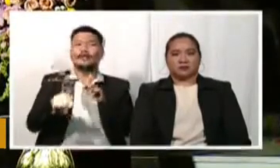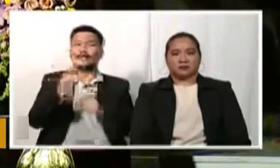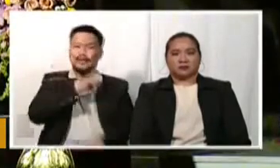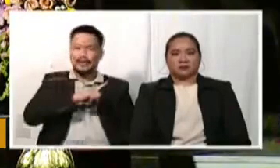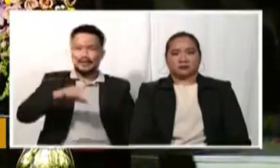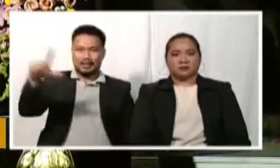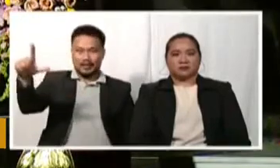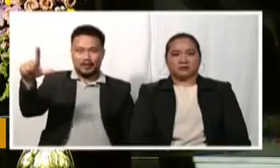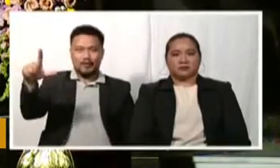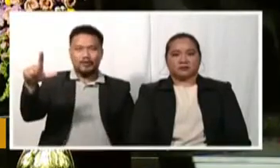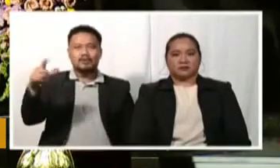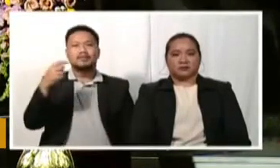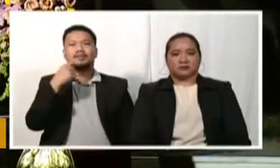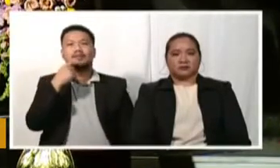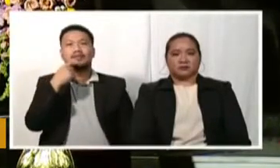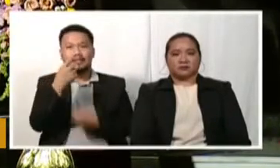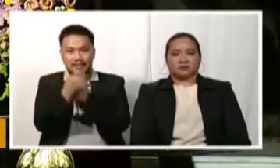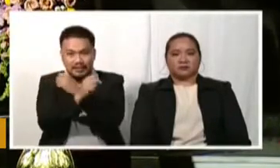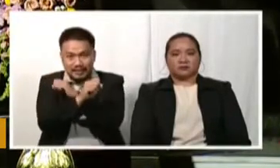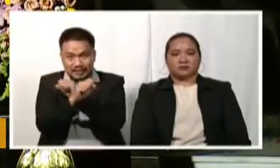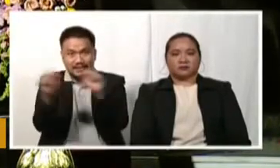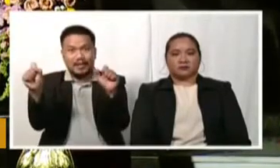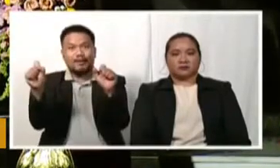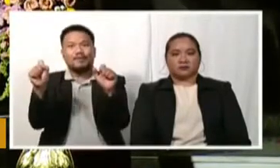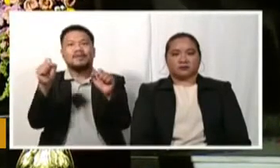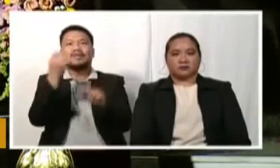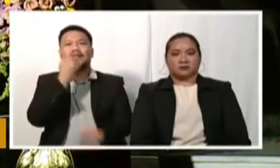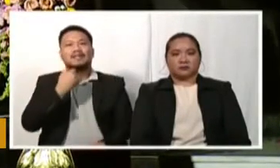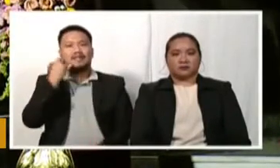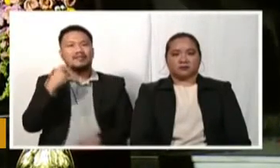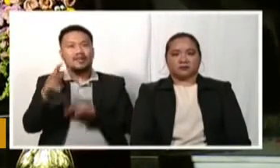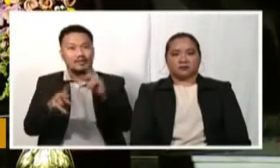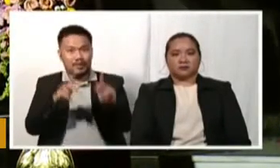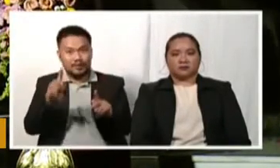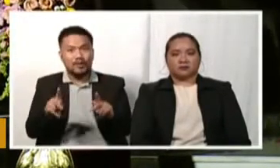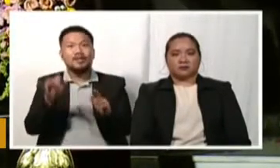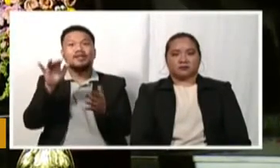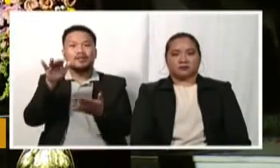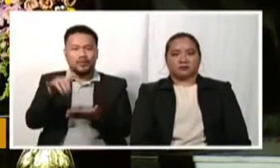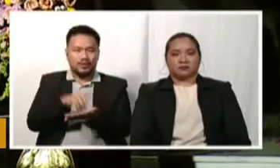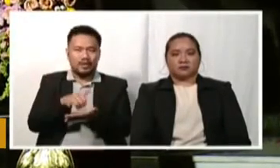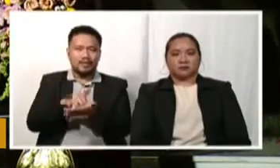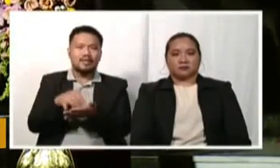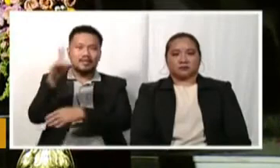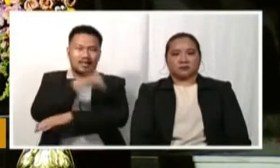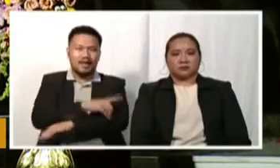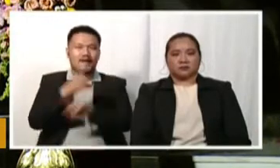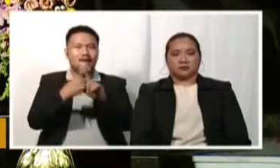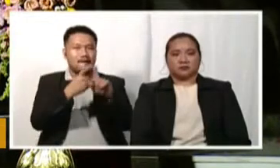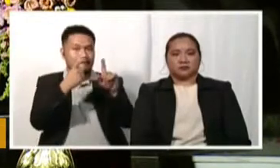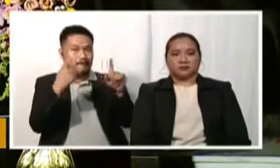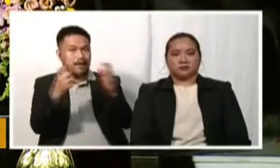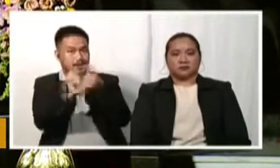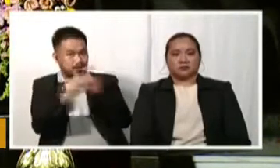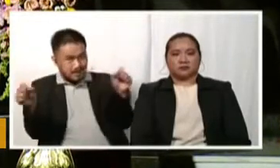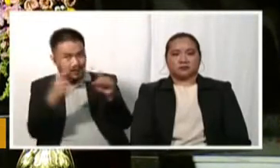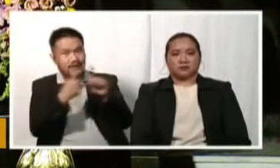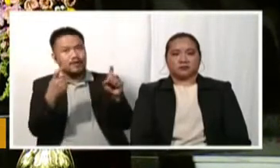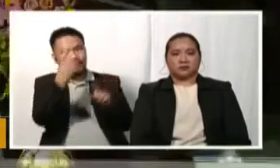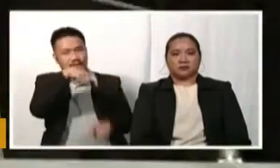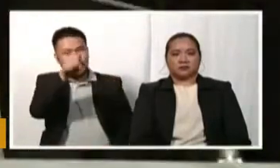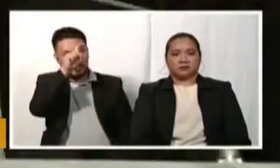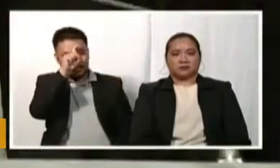the Lord saved Israel on that day from the power of the